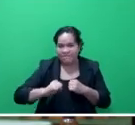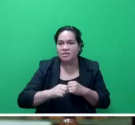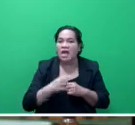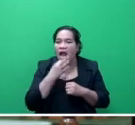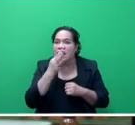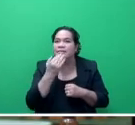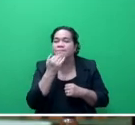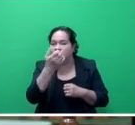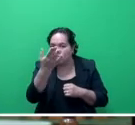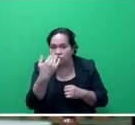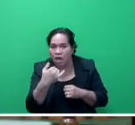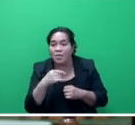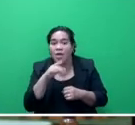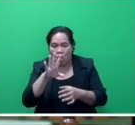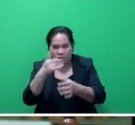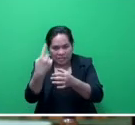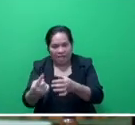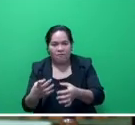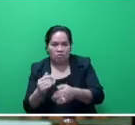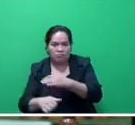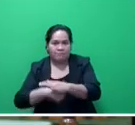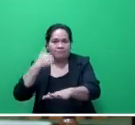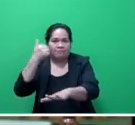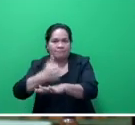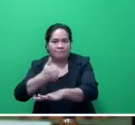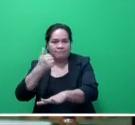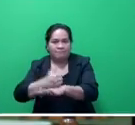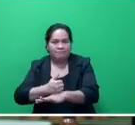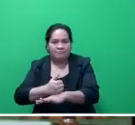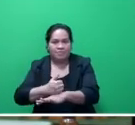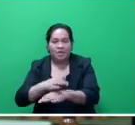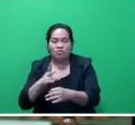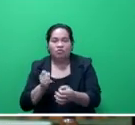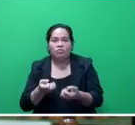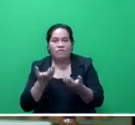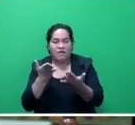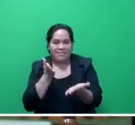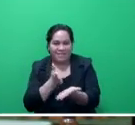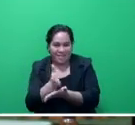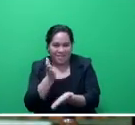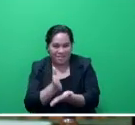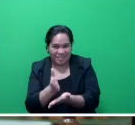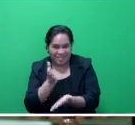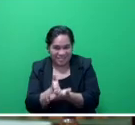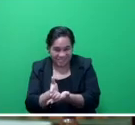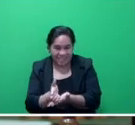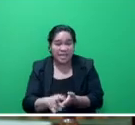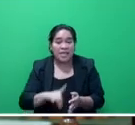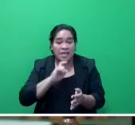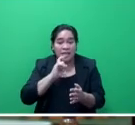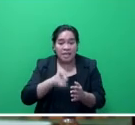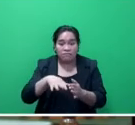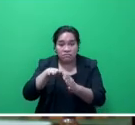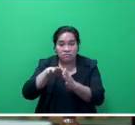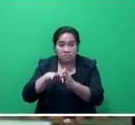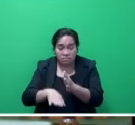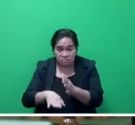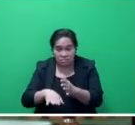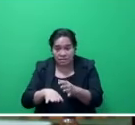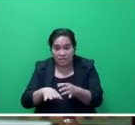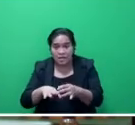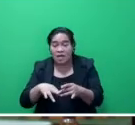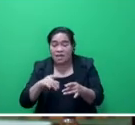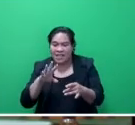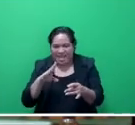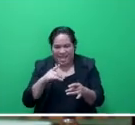the operator and they have an uptime of a certain percentage. If it goes below a particular uptime, they have to pay penalties,